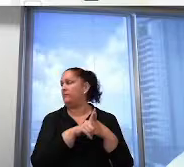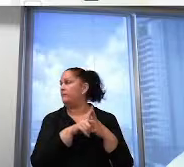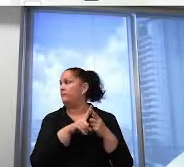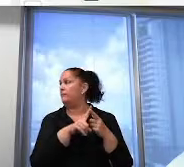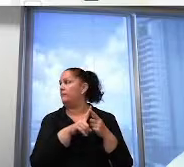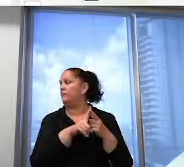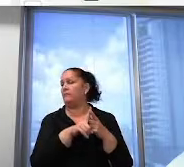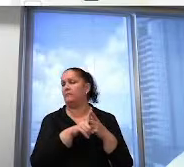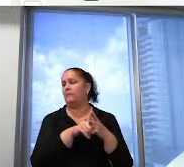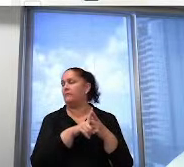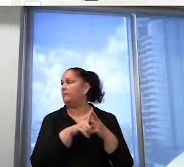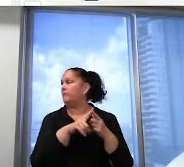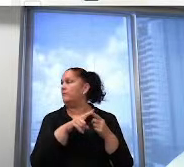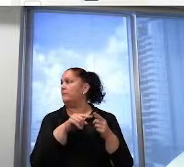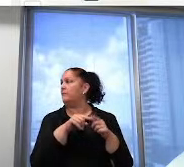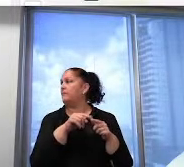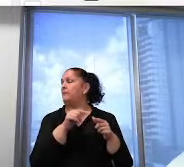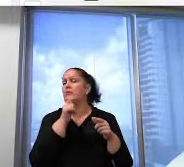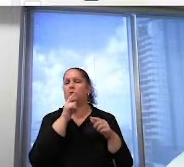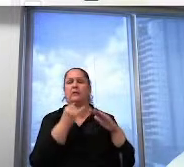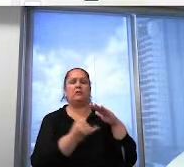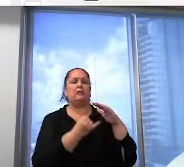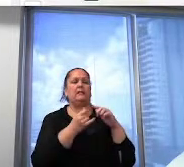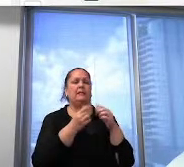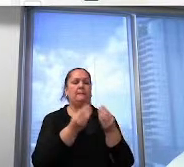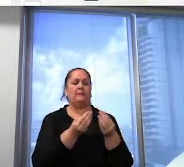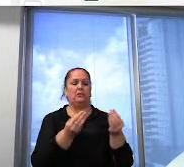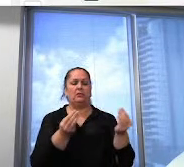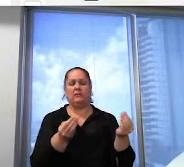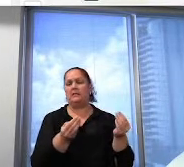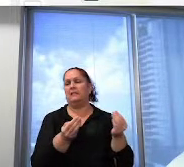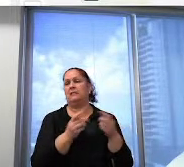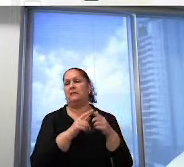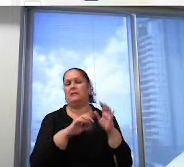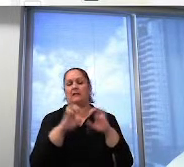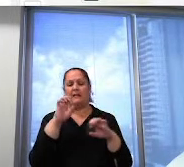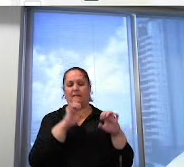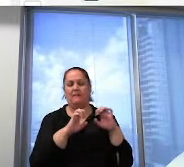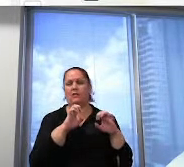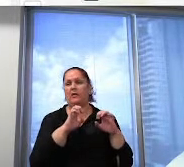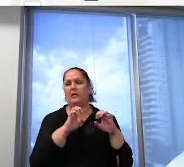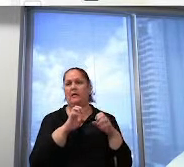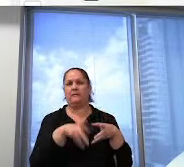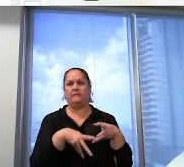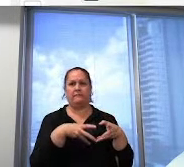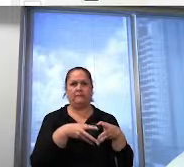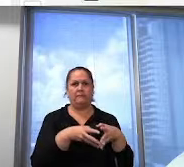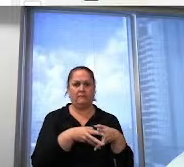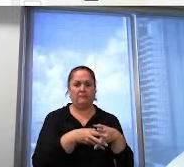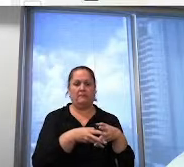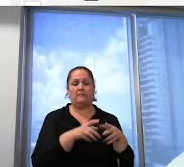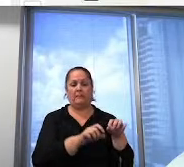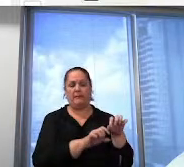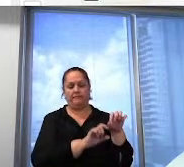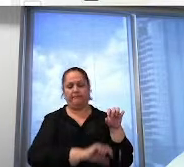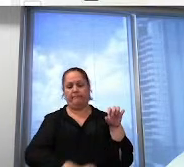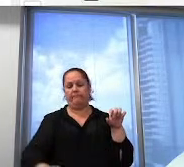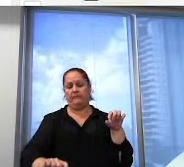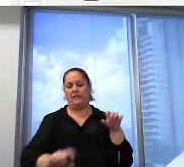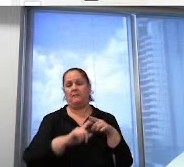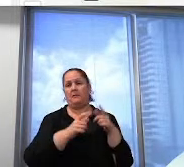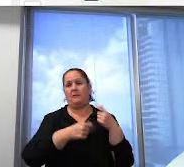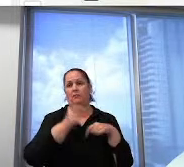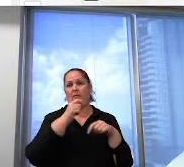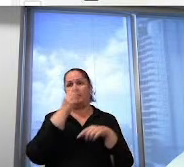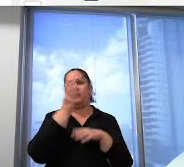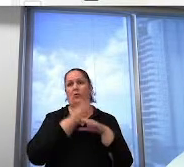replace hardware, cover it with insulated materials, evaluate undergrounding as an alternative associated